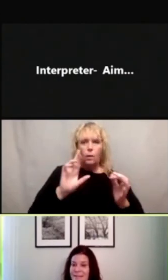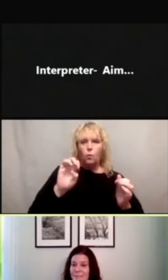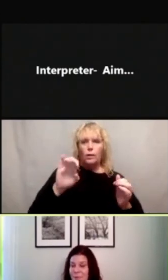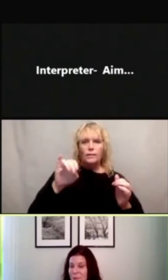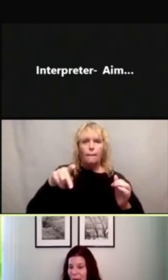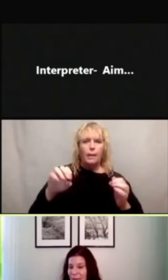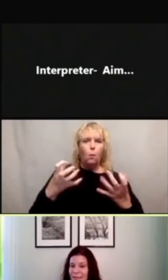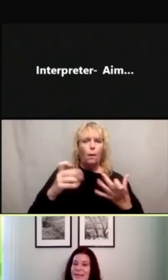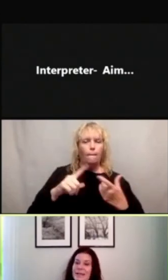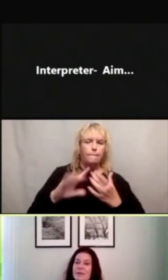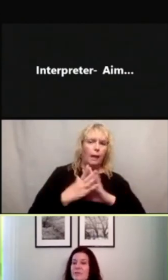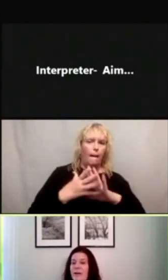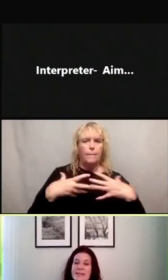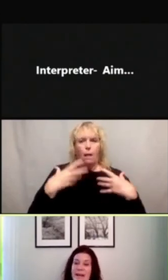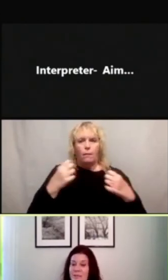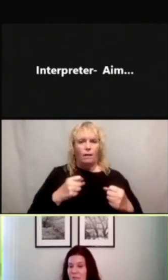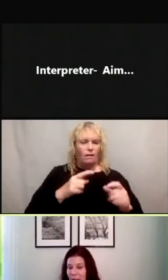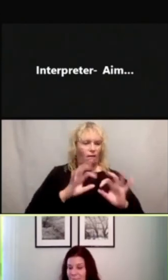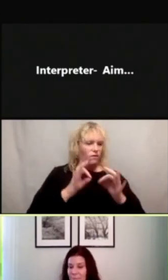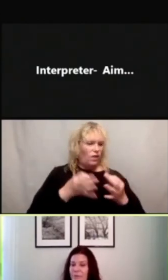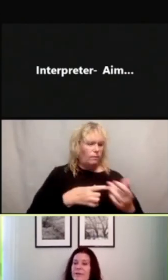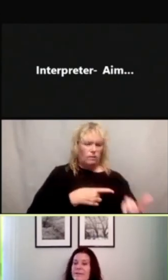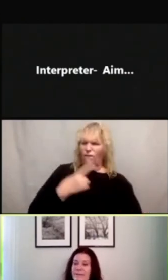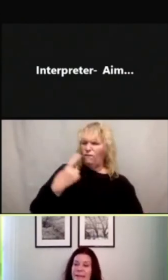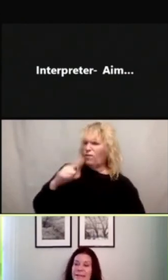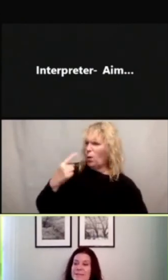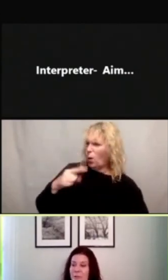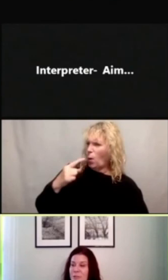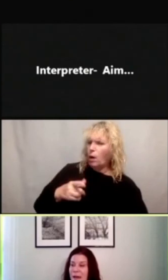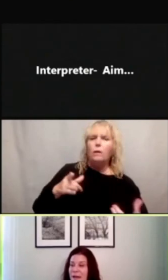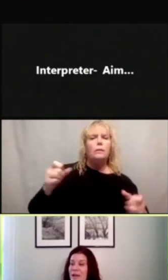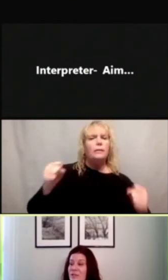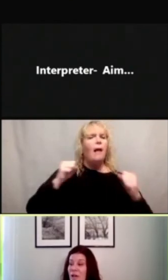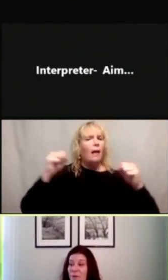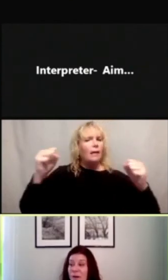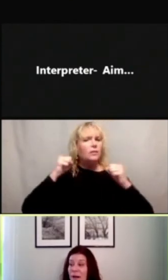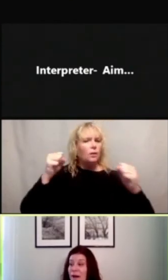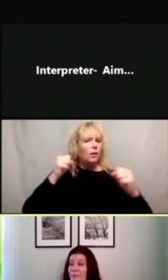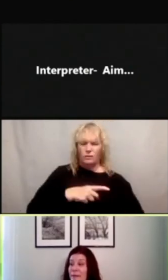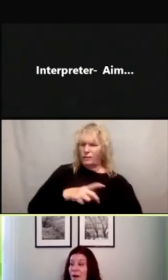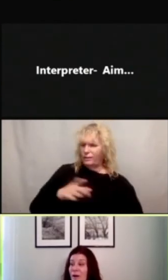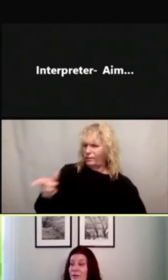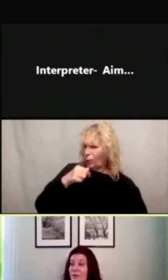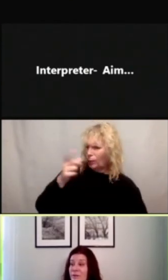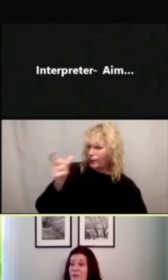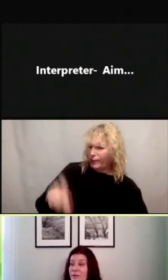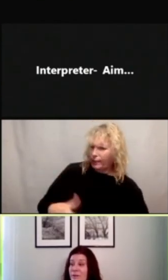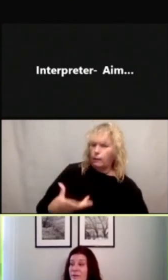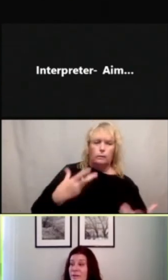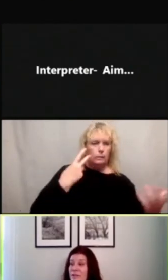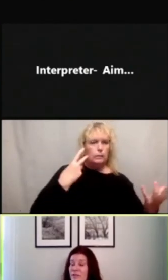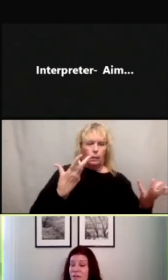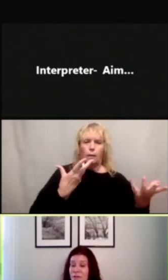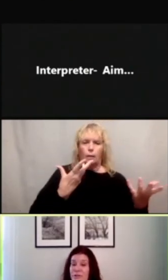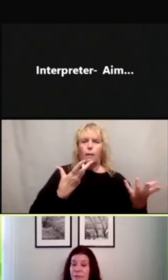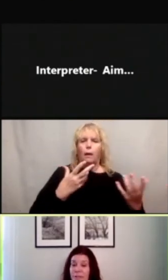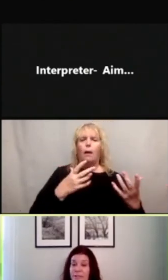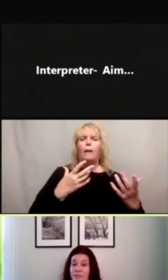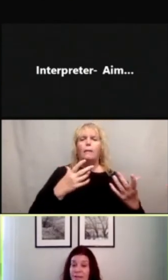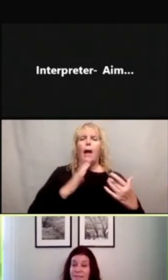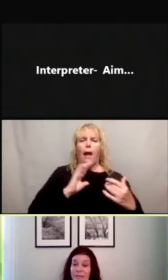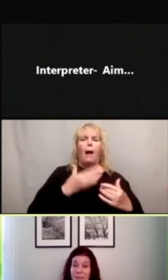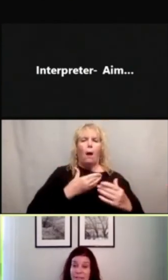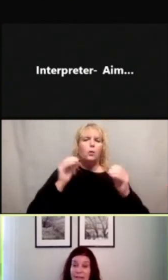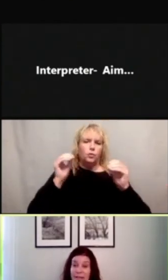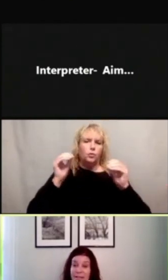they might get some pushback. If they're trying to exercise more, they might get some pushback. So, our instructors